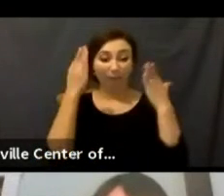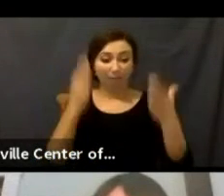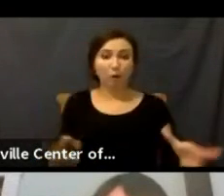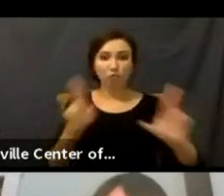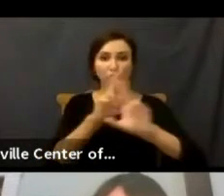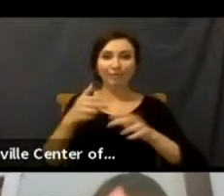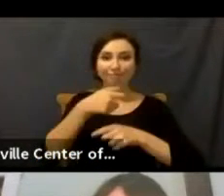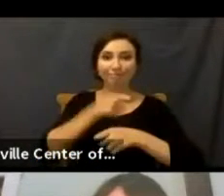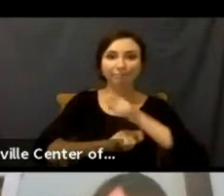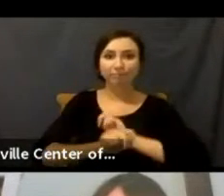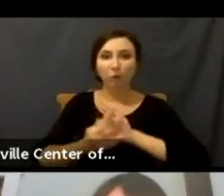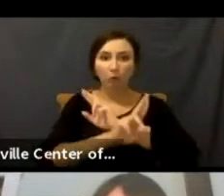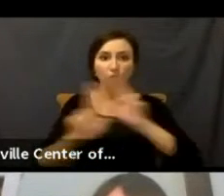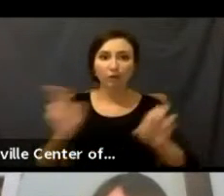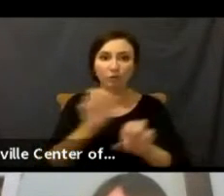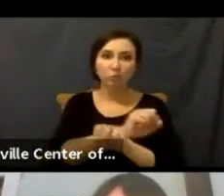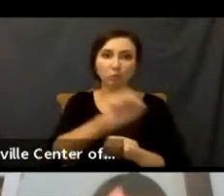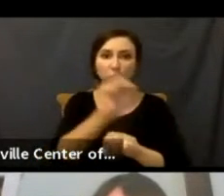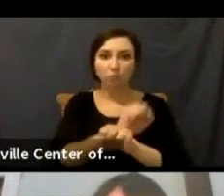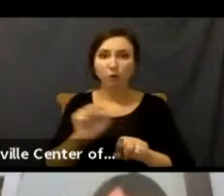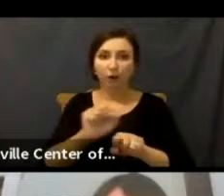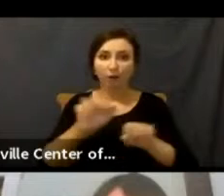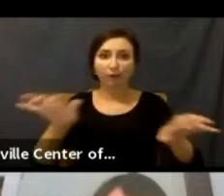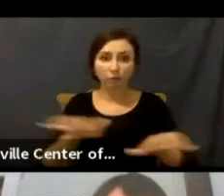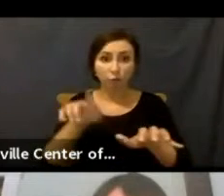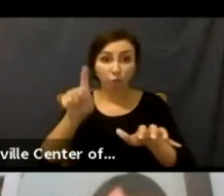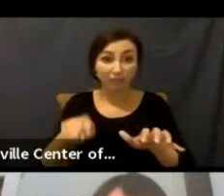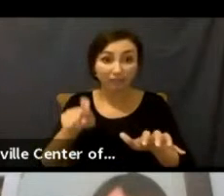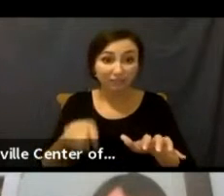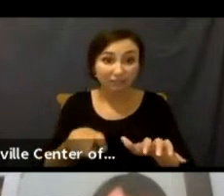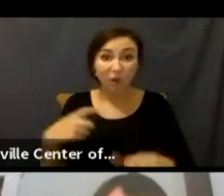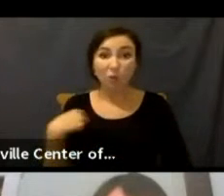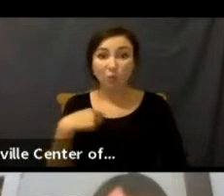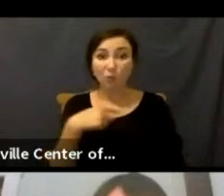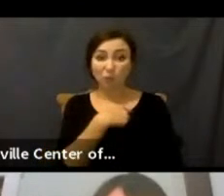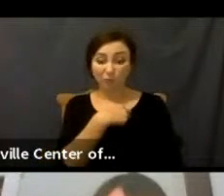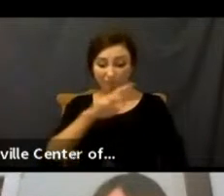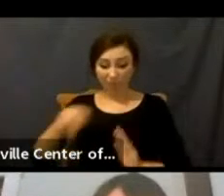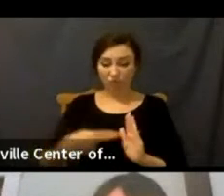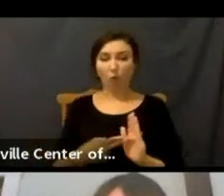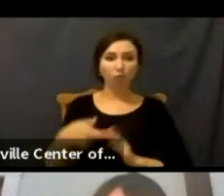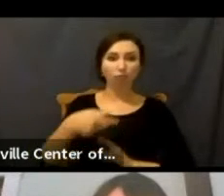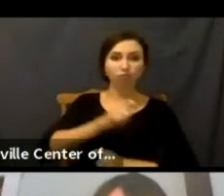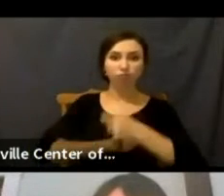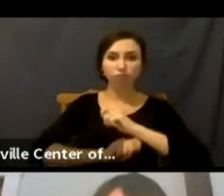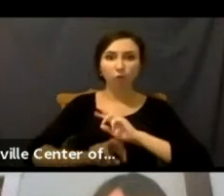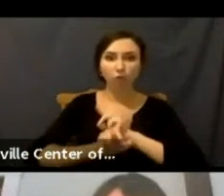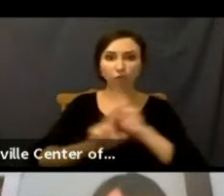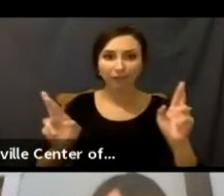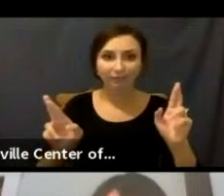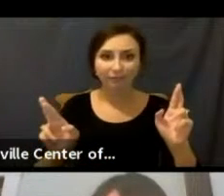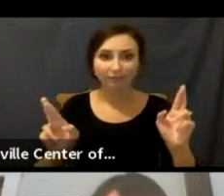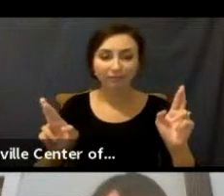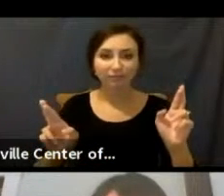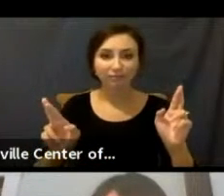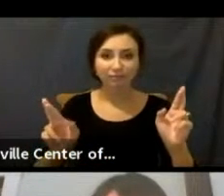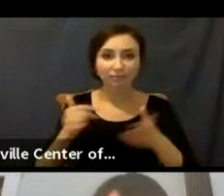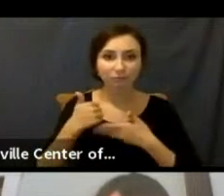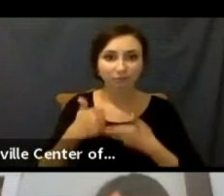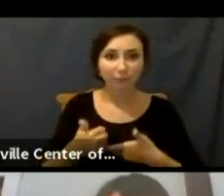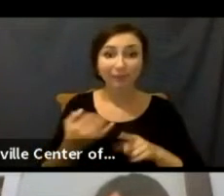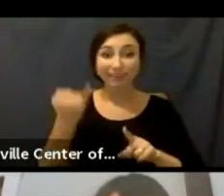plate and does what is necessary. We have been tasked with stepping up to the plate. If somebody wants to